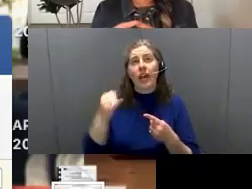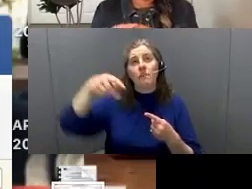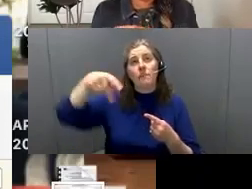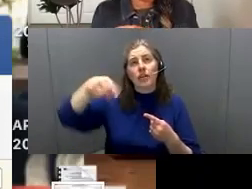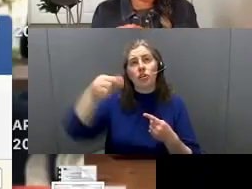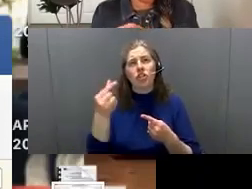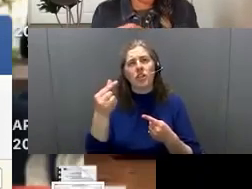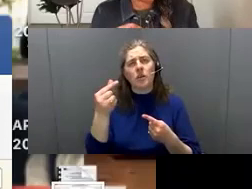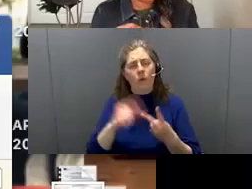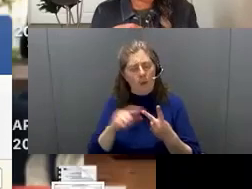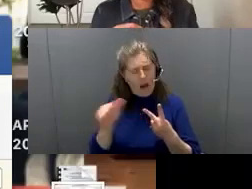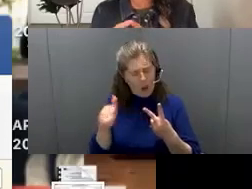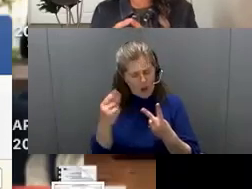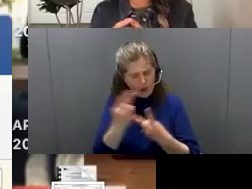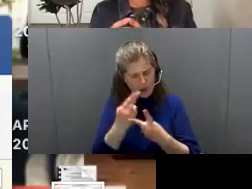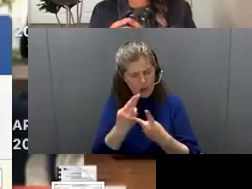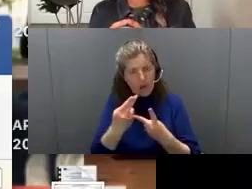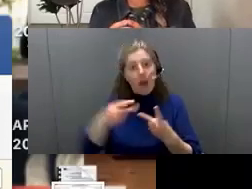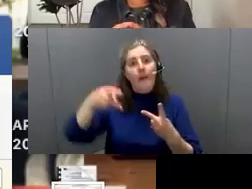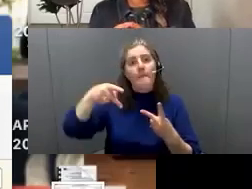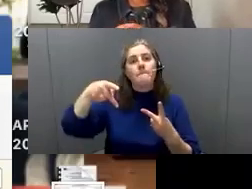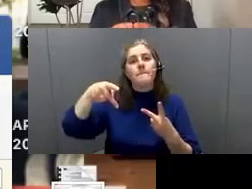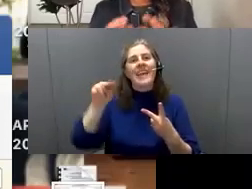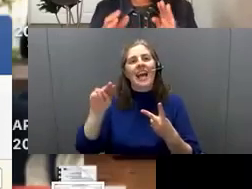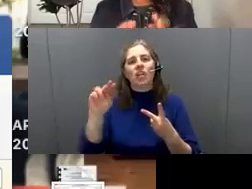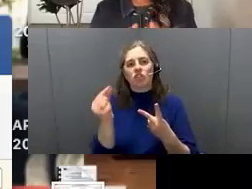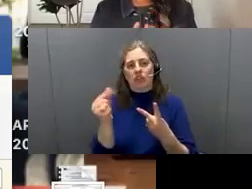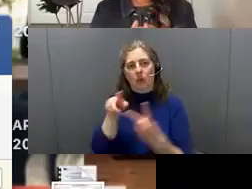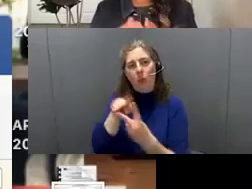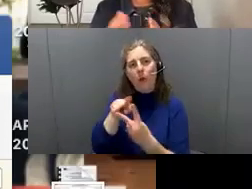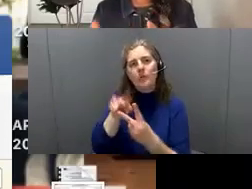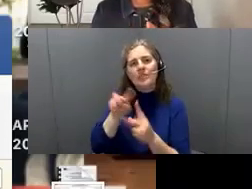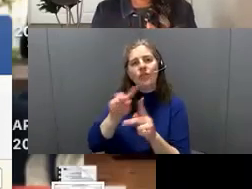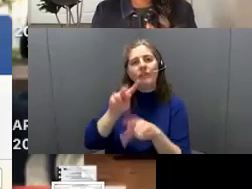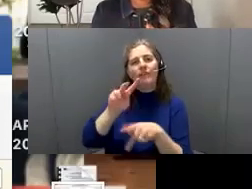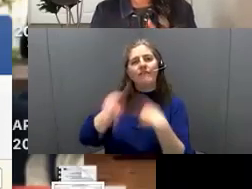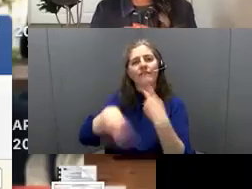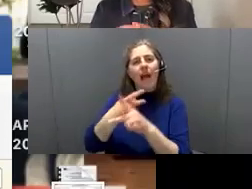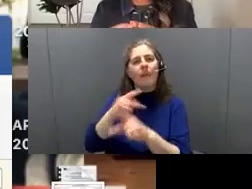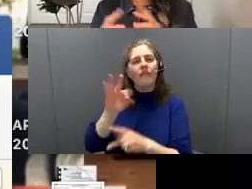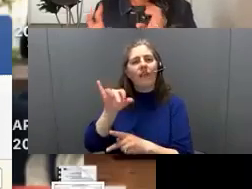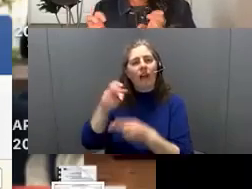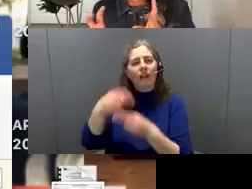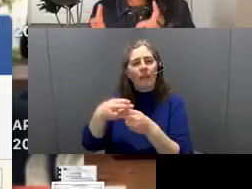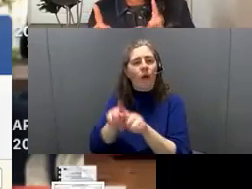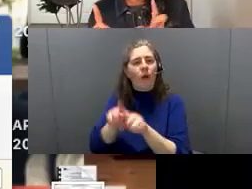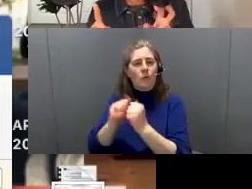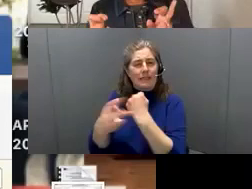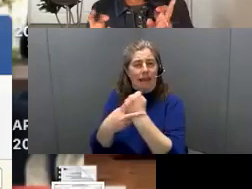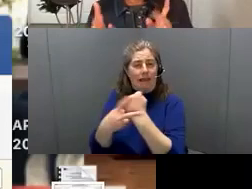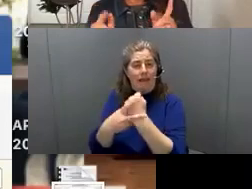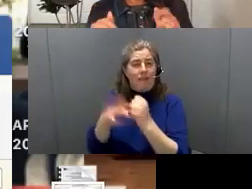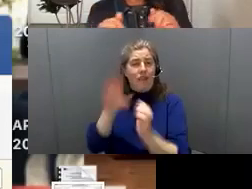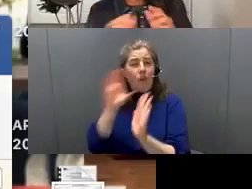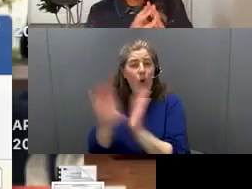or my other one that I've been using is PNG. And those are just ways that you can save them. And my quick secret that I